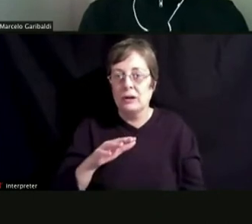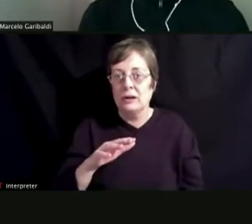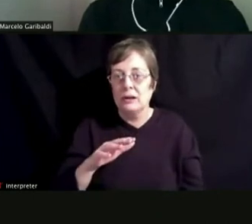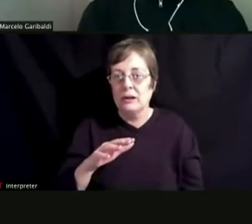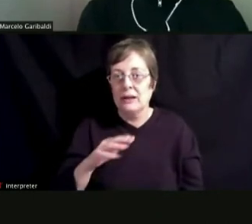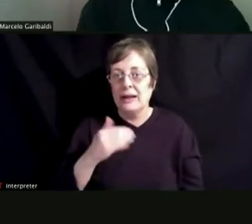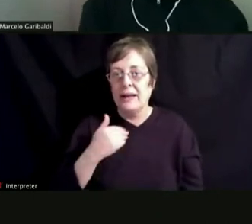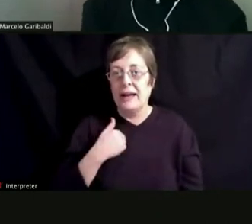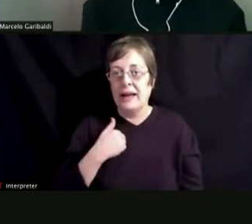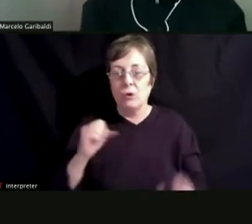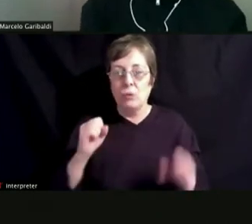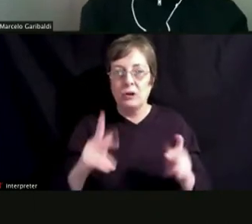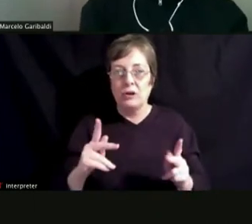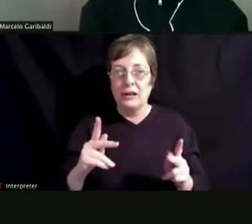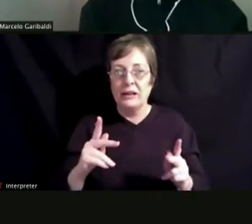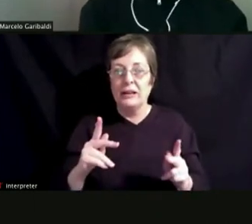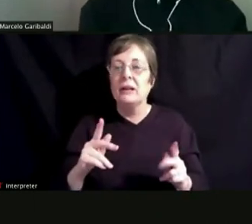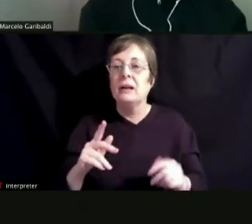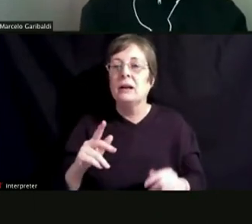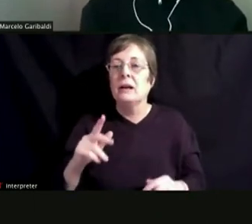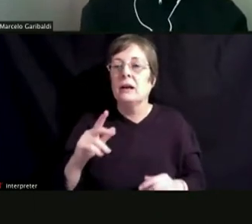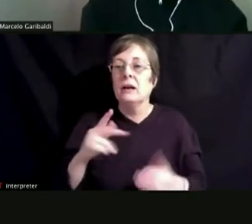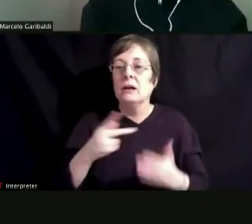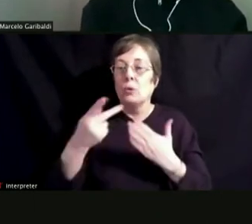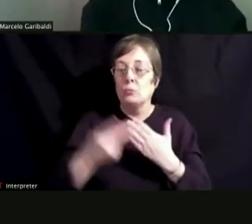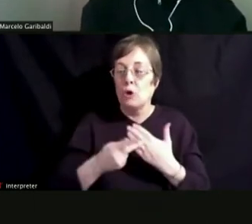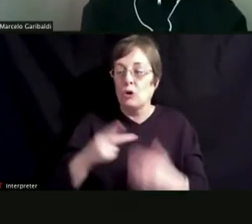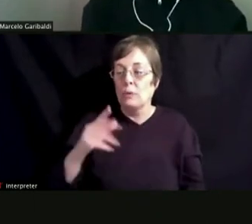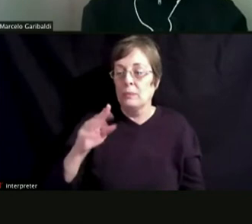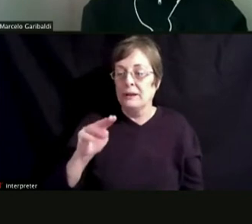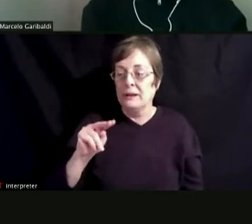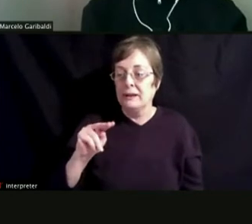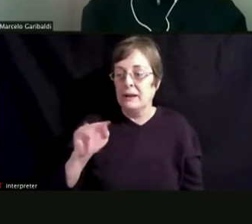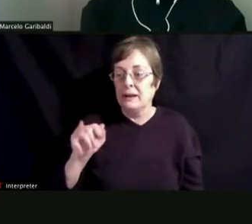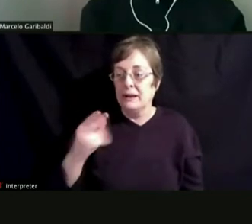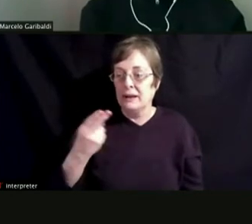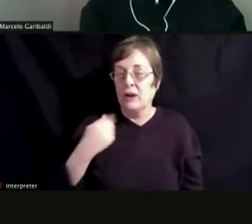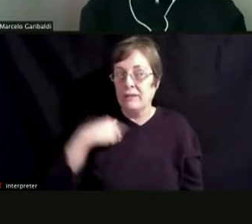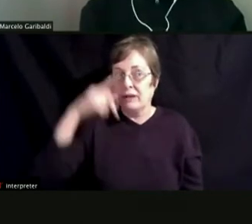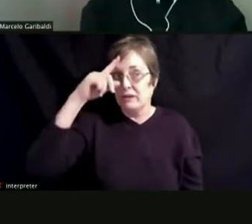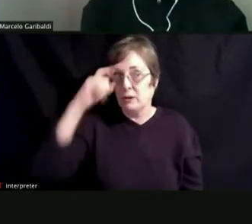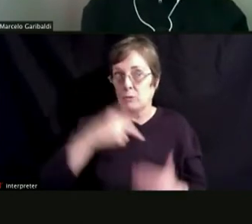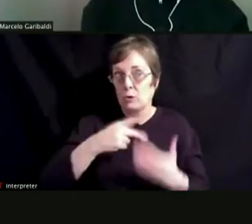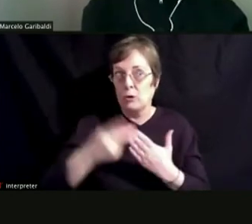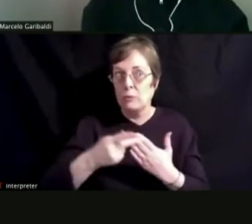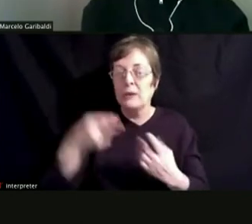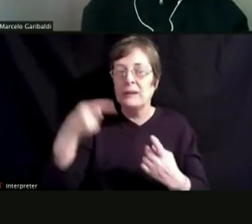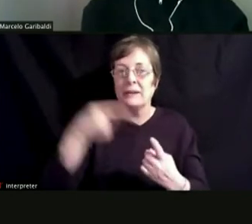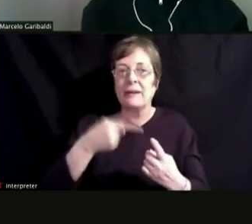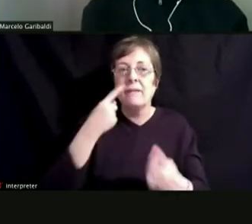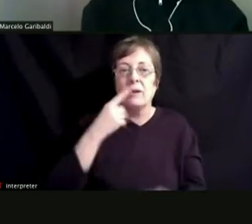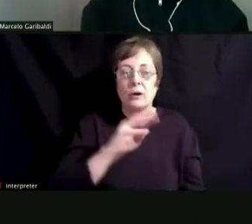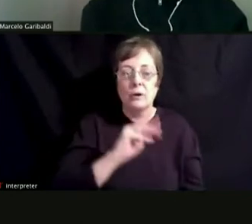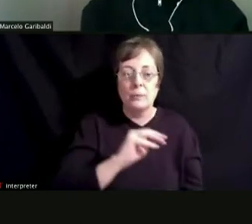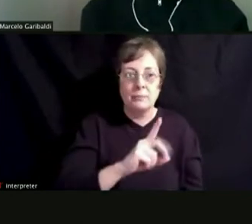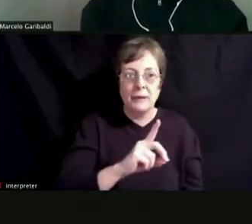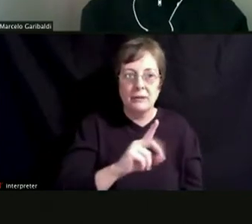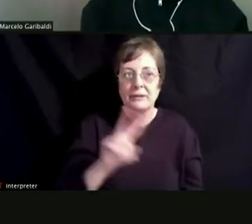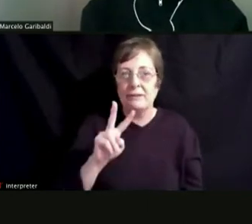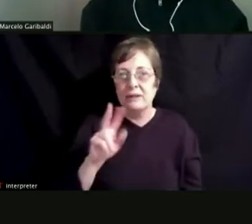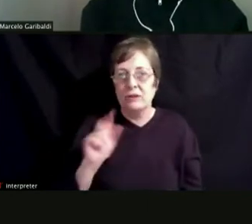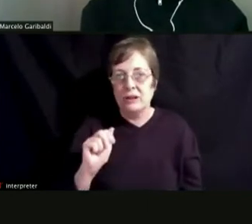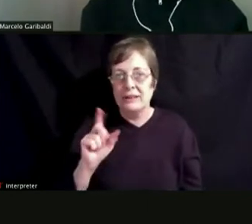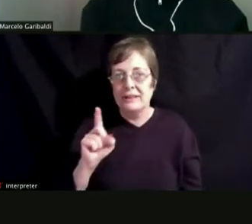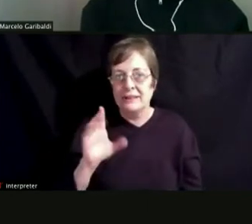HISTEP program at the NIH is a summer program, and it's specifically for Maryland, Virginia, DC, you know, this